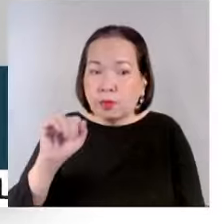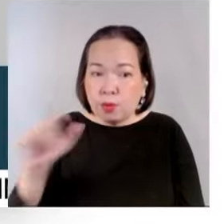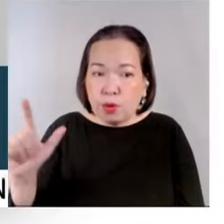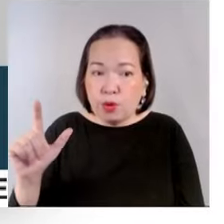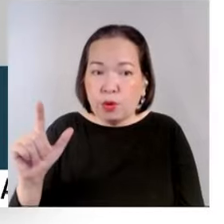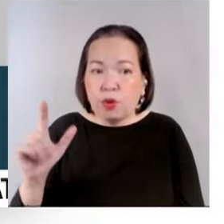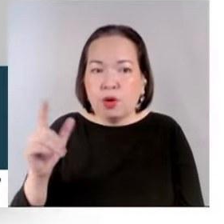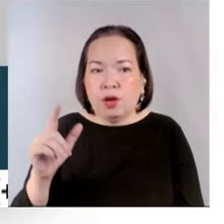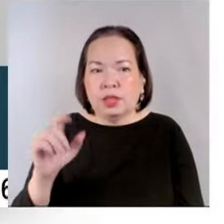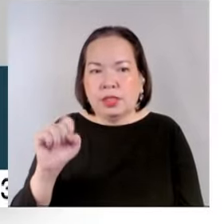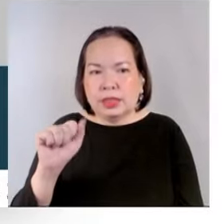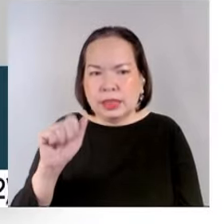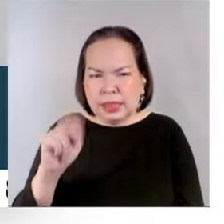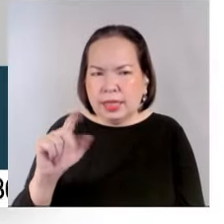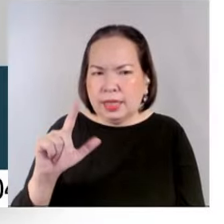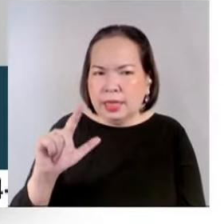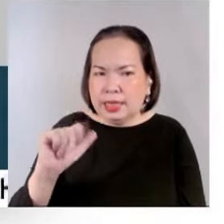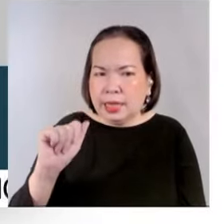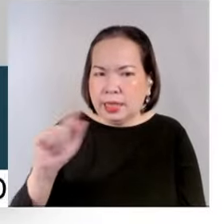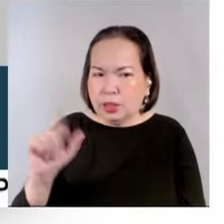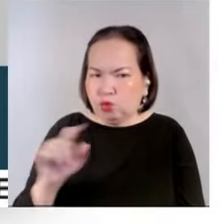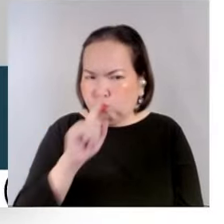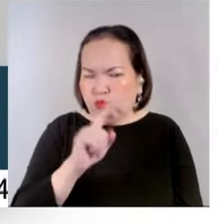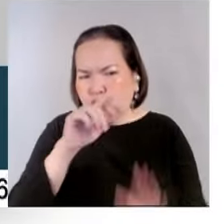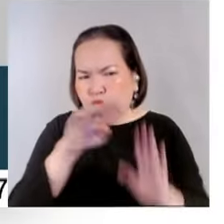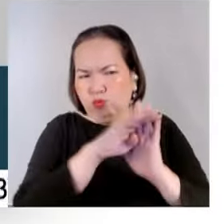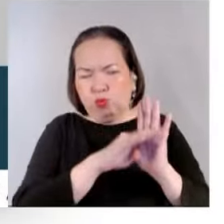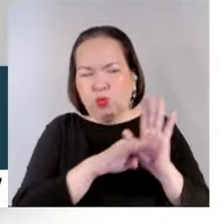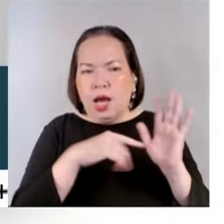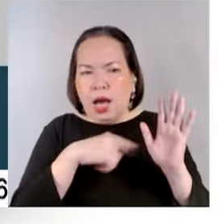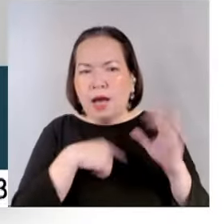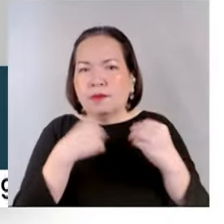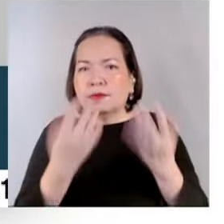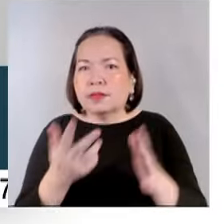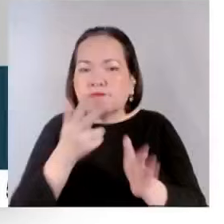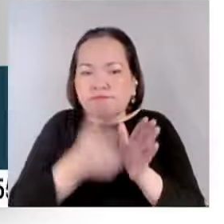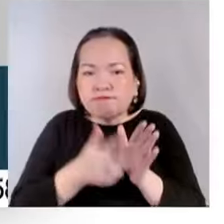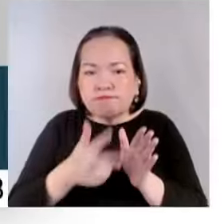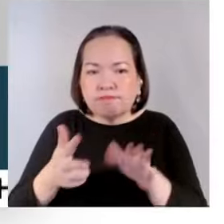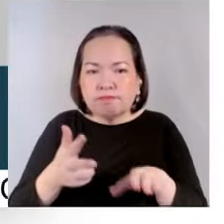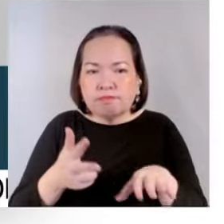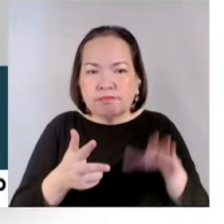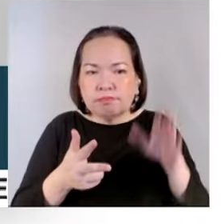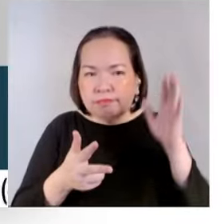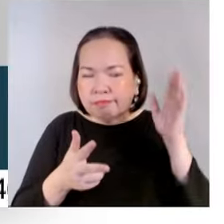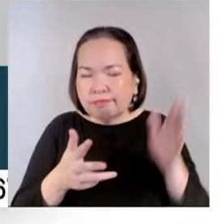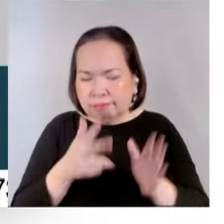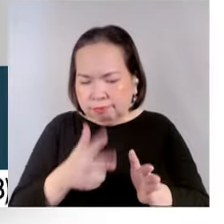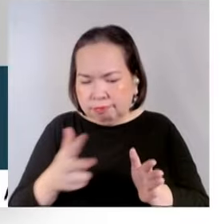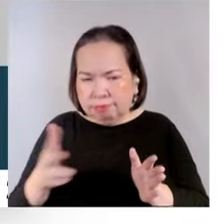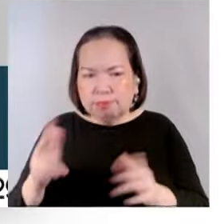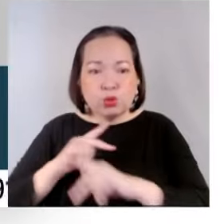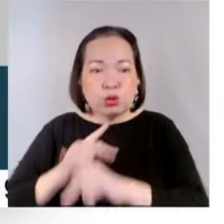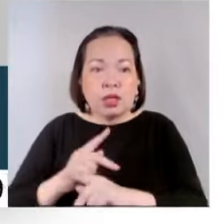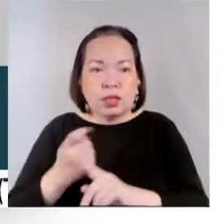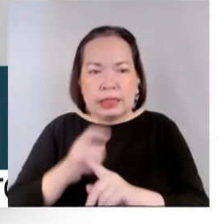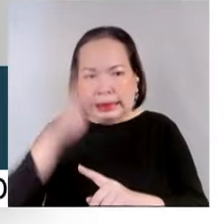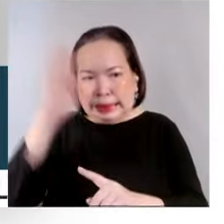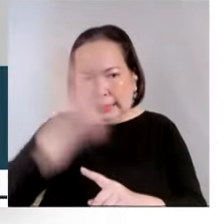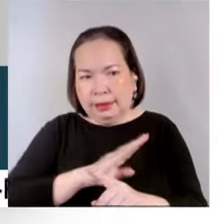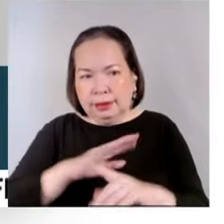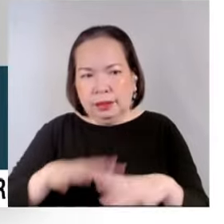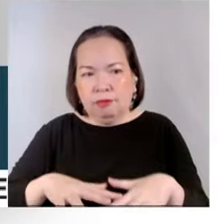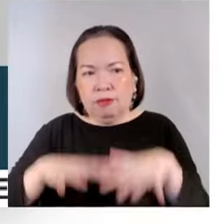other branches. These malls are providing safe parking spaces to help protect vehicles from flood damage. In addition to